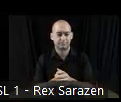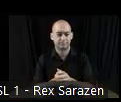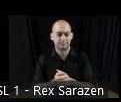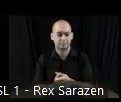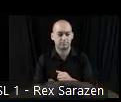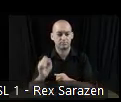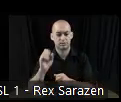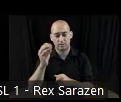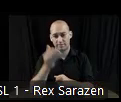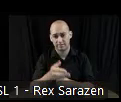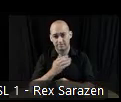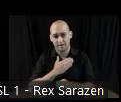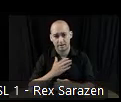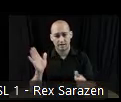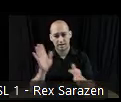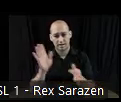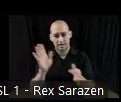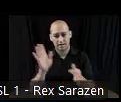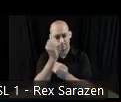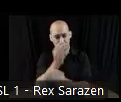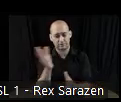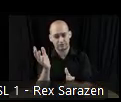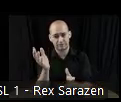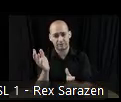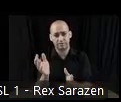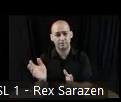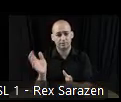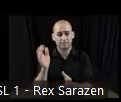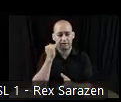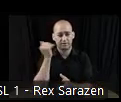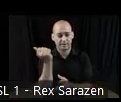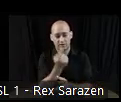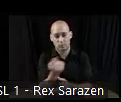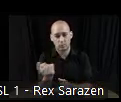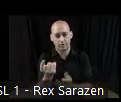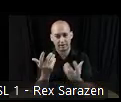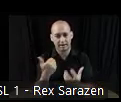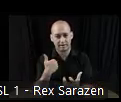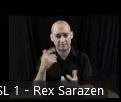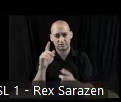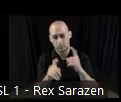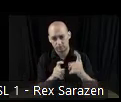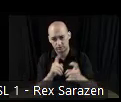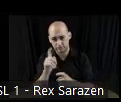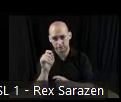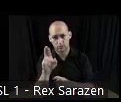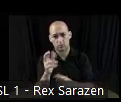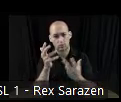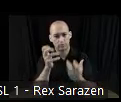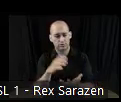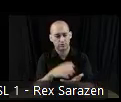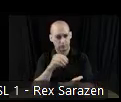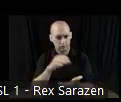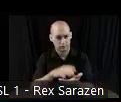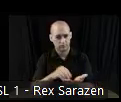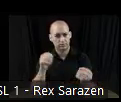So this is my contact information. If anyone has any questions or wants to learn